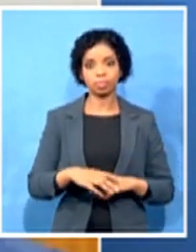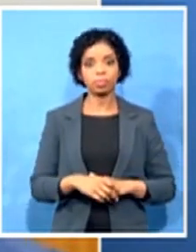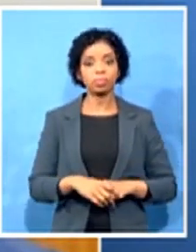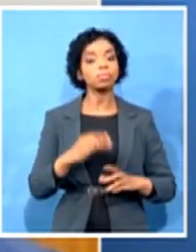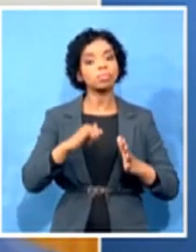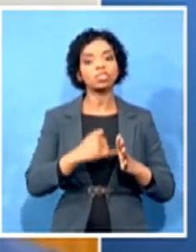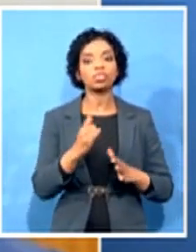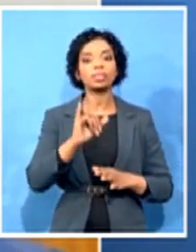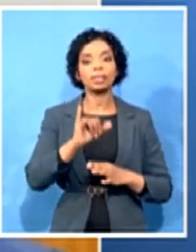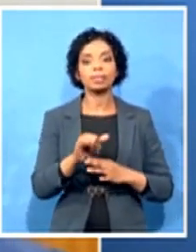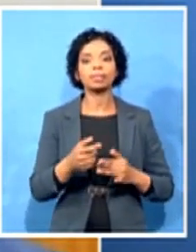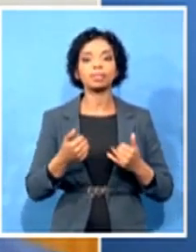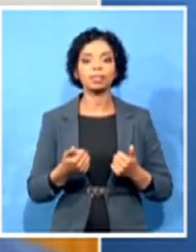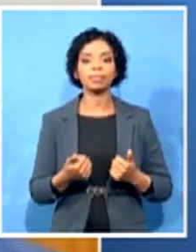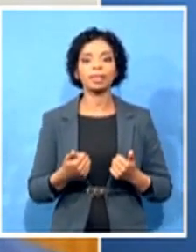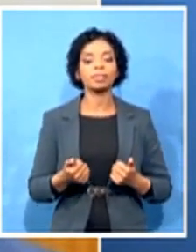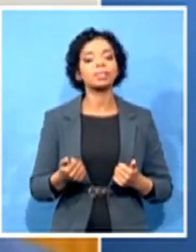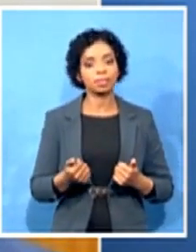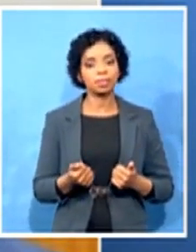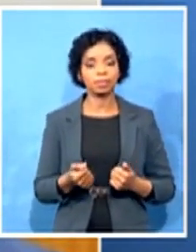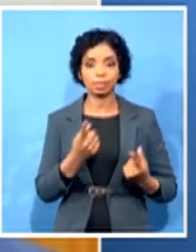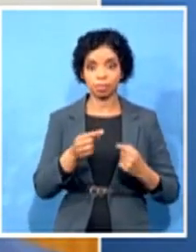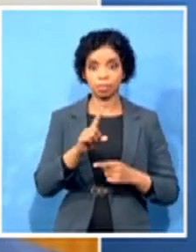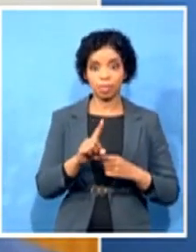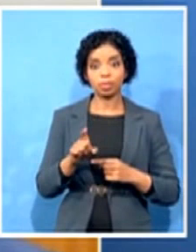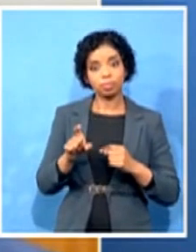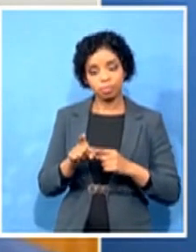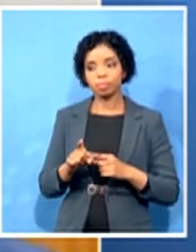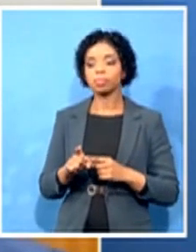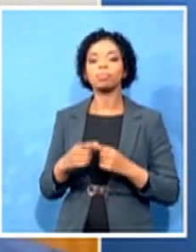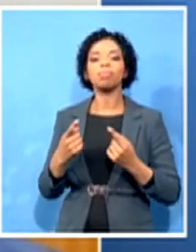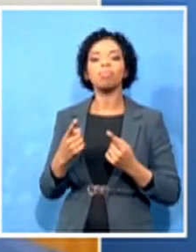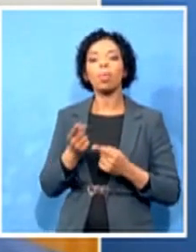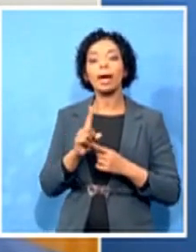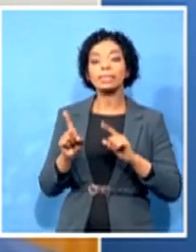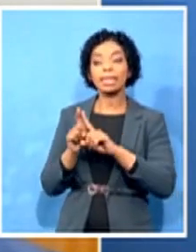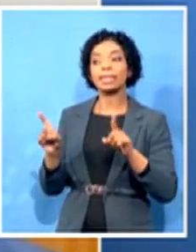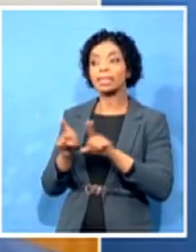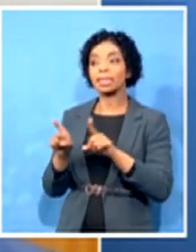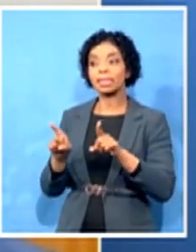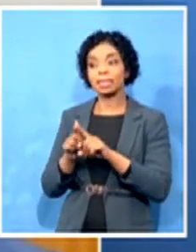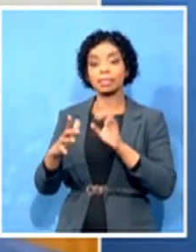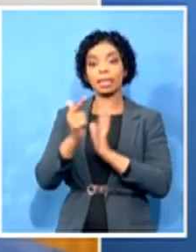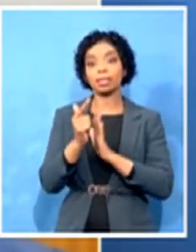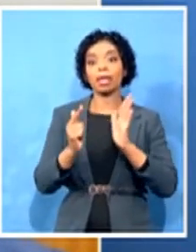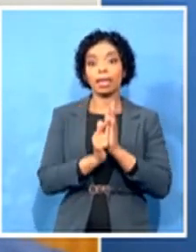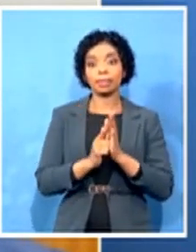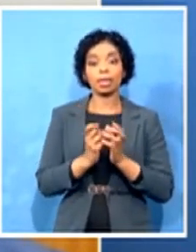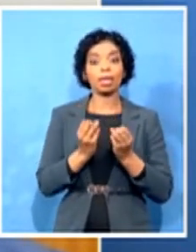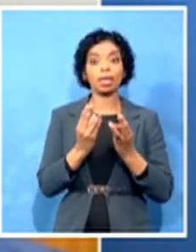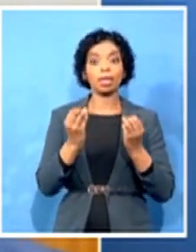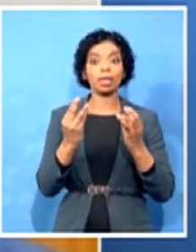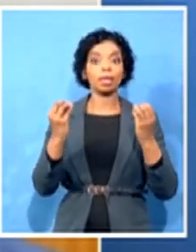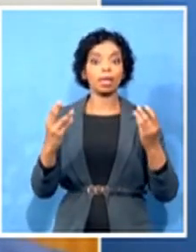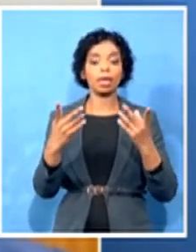actually execute what this legislation empowers them to do. But as it stands now, the cybercrimes bill is